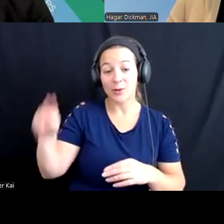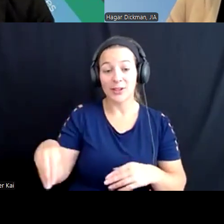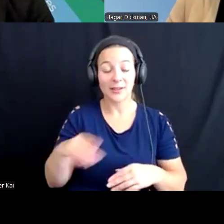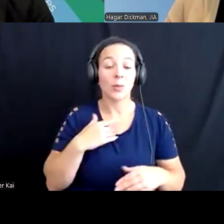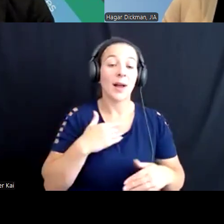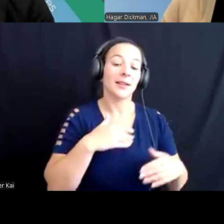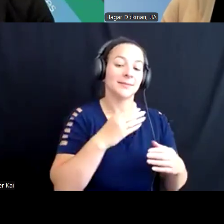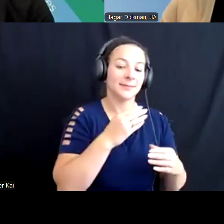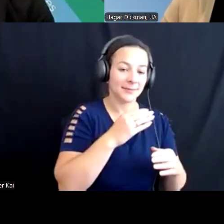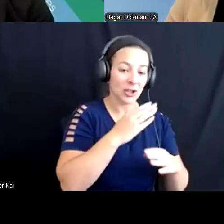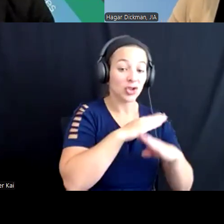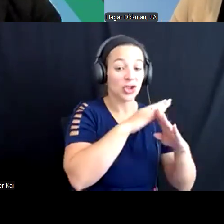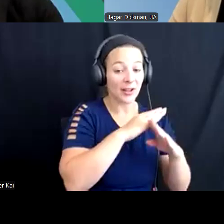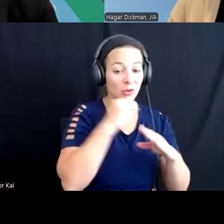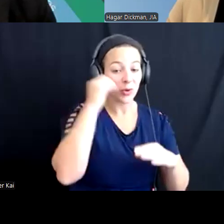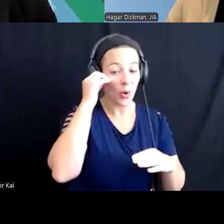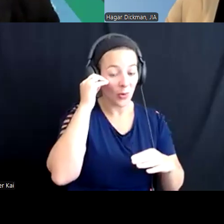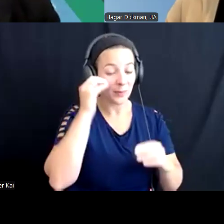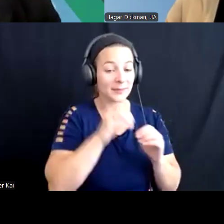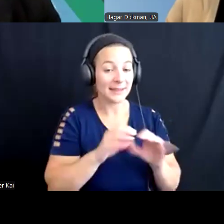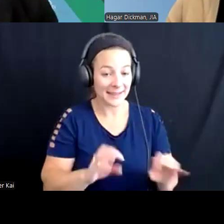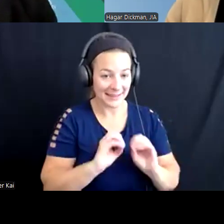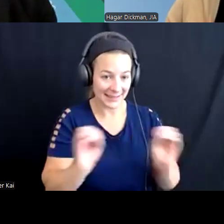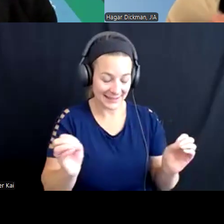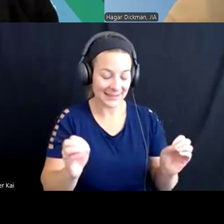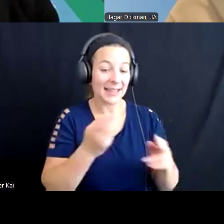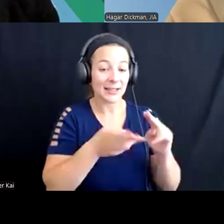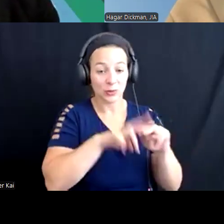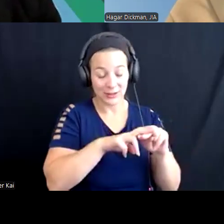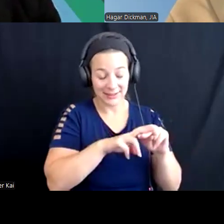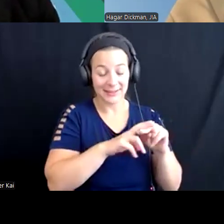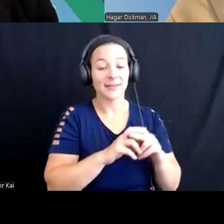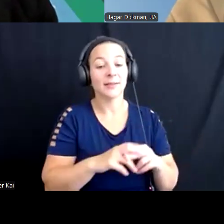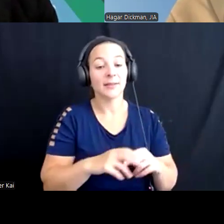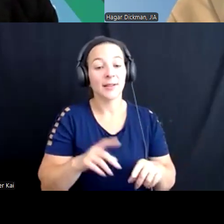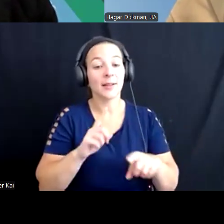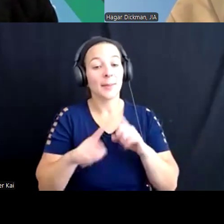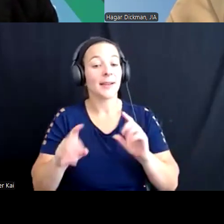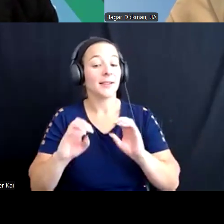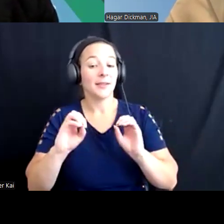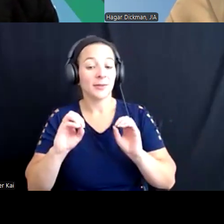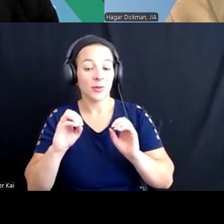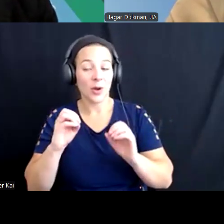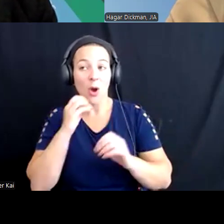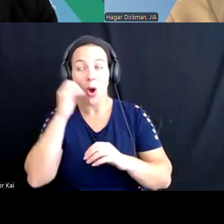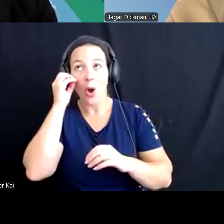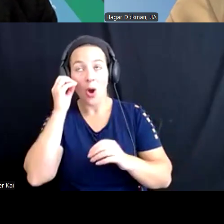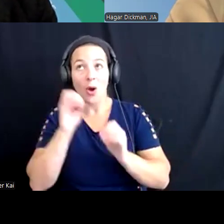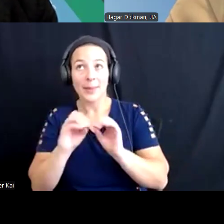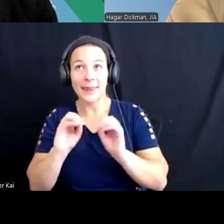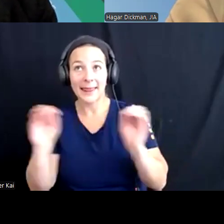increased 8.5%. And in the city of LA, unsheltered homelessness decreased 7.9 or almost